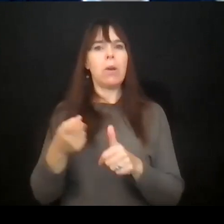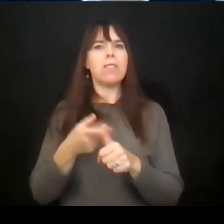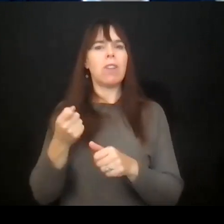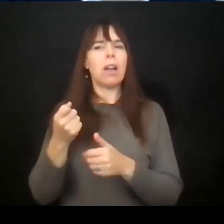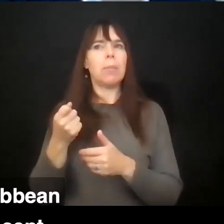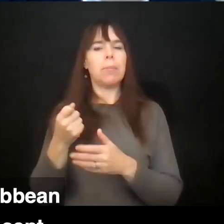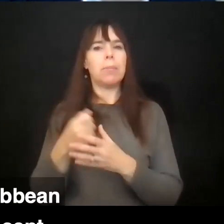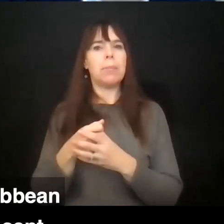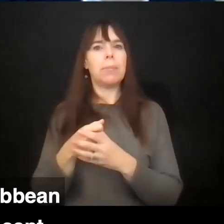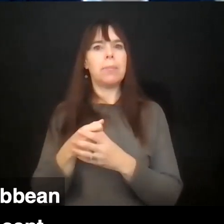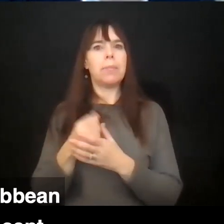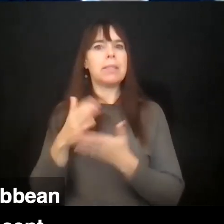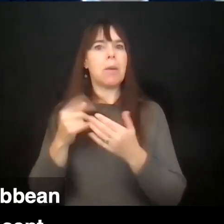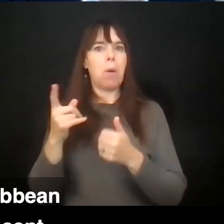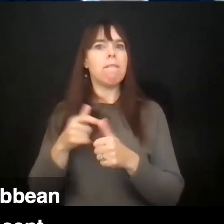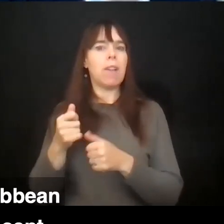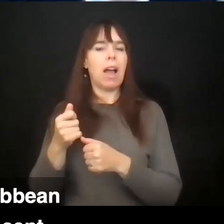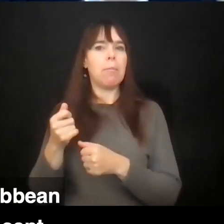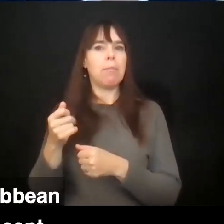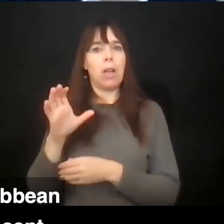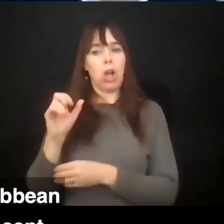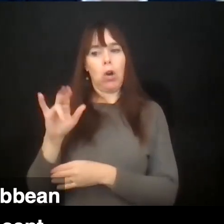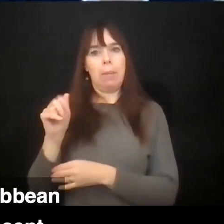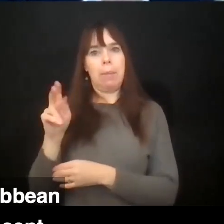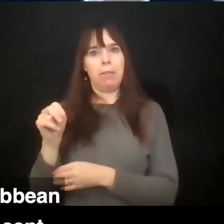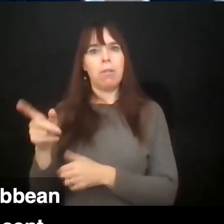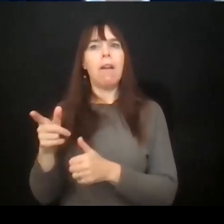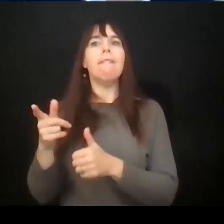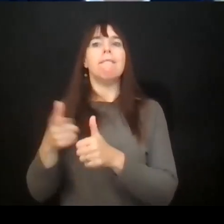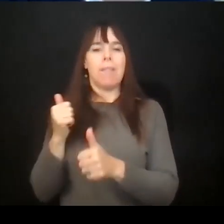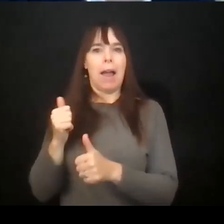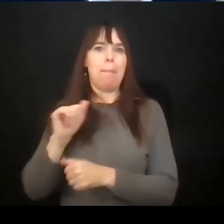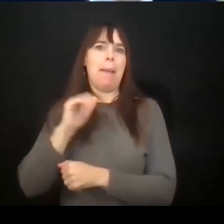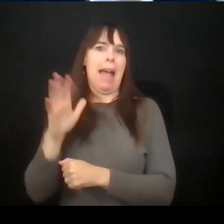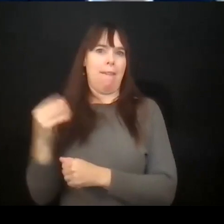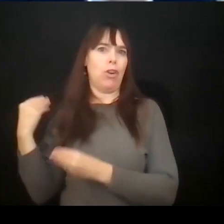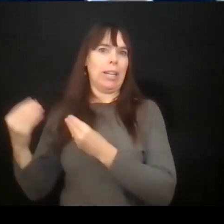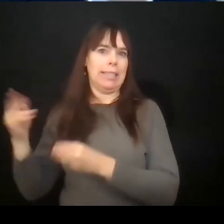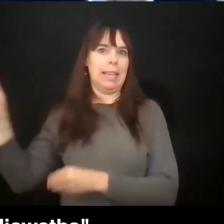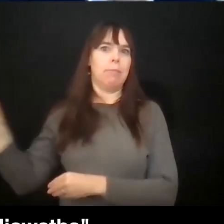somebody from the Caribbean who was of African descent.